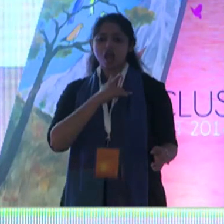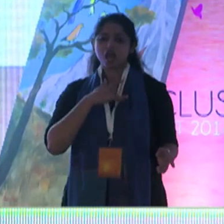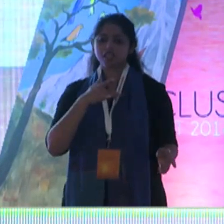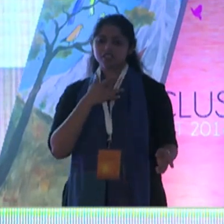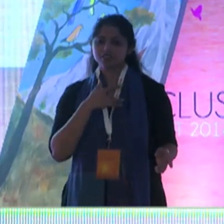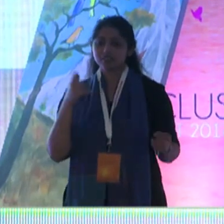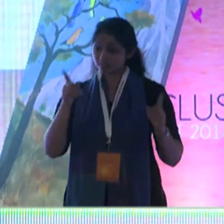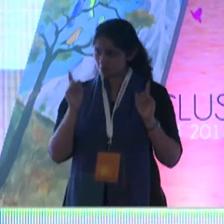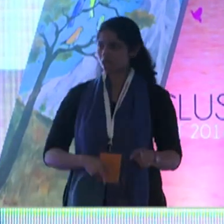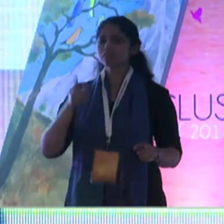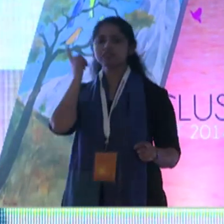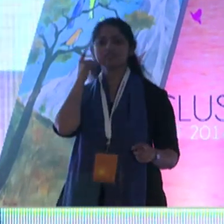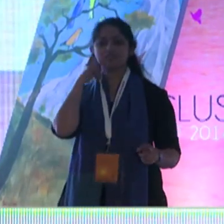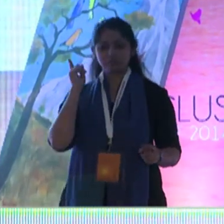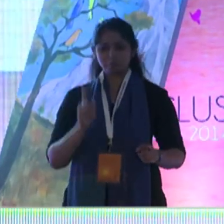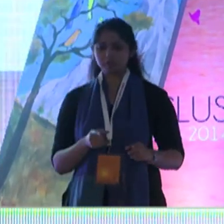They need to listen.